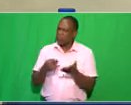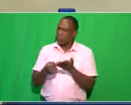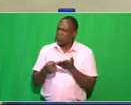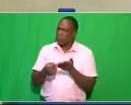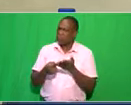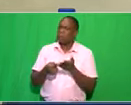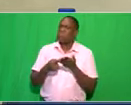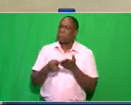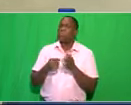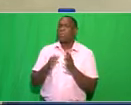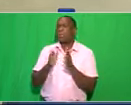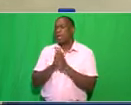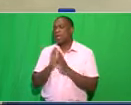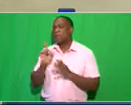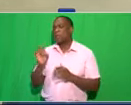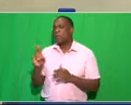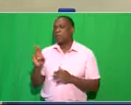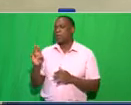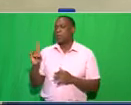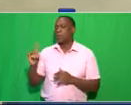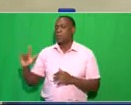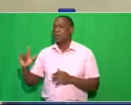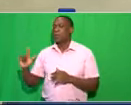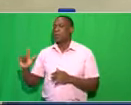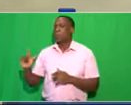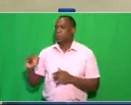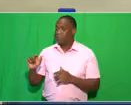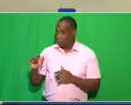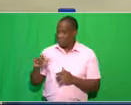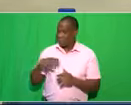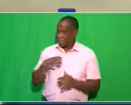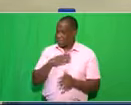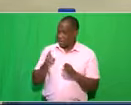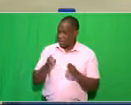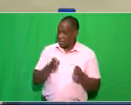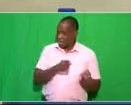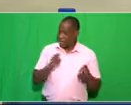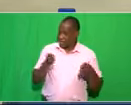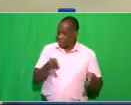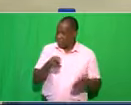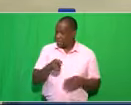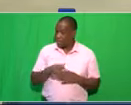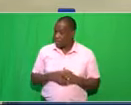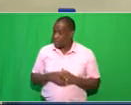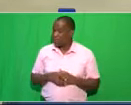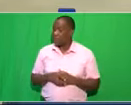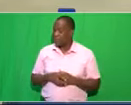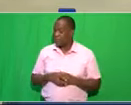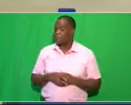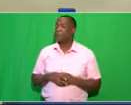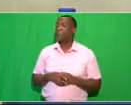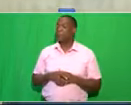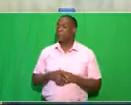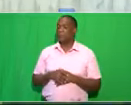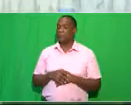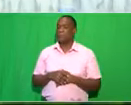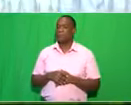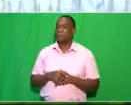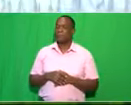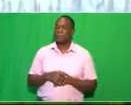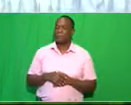Lyle, are there plans by the committee to address this particular concern? All right. So let me answer